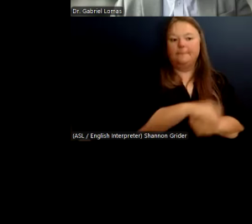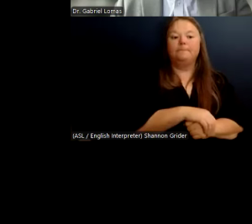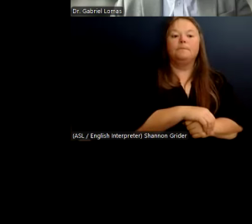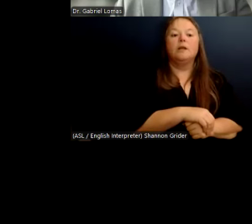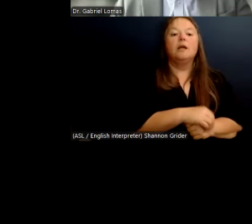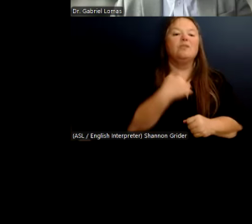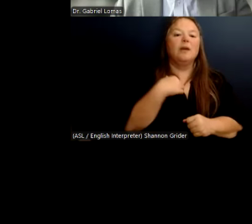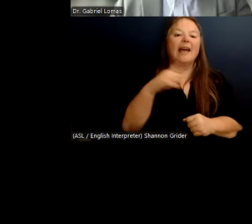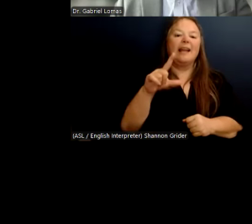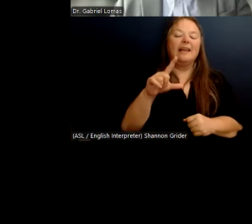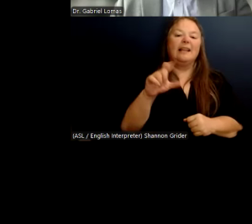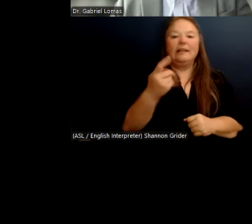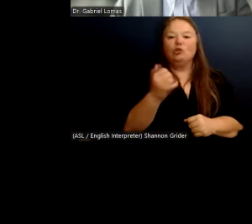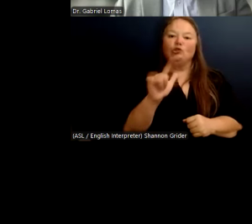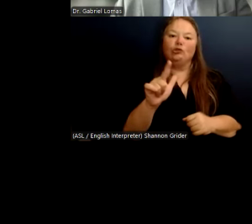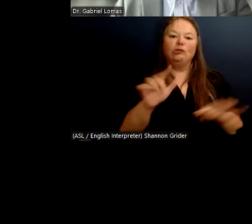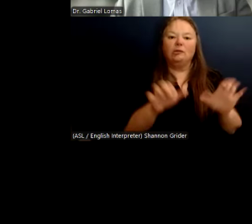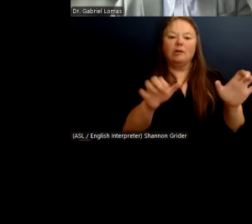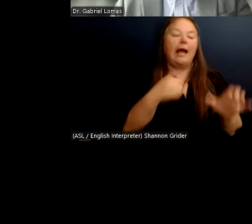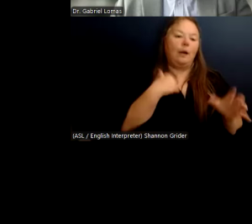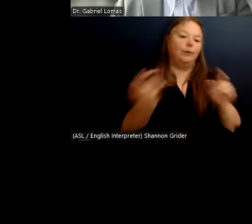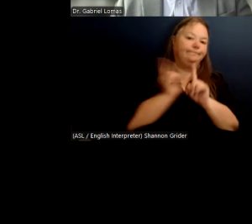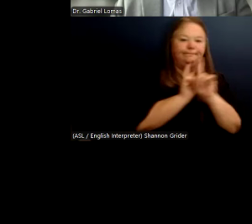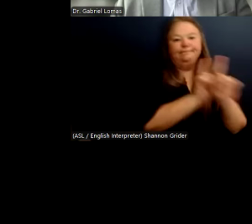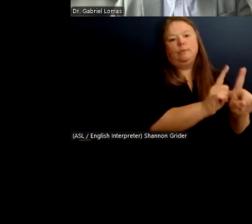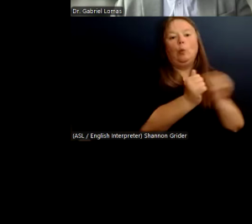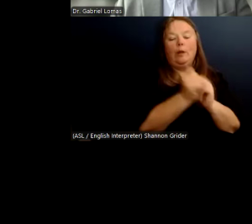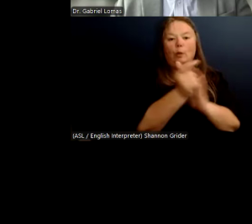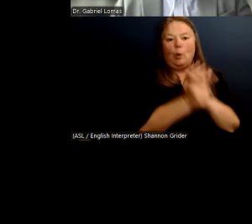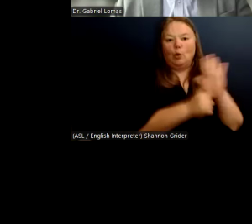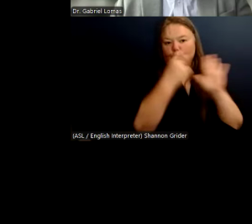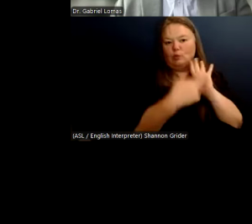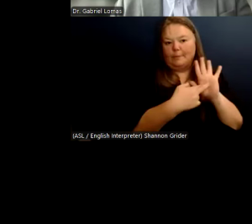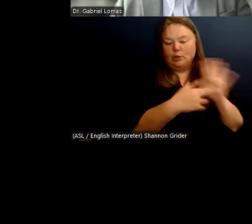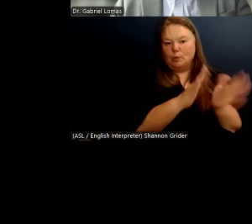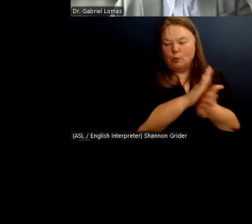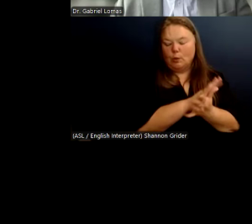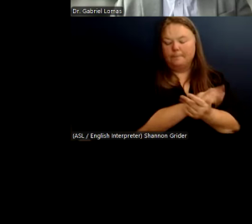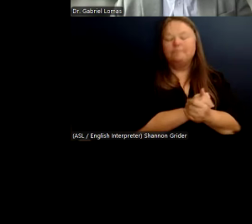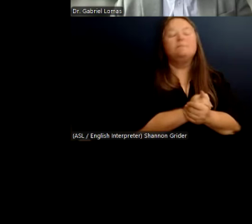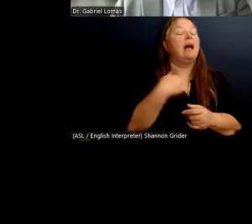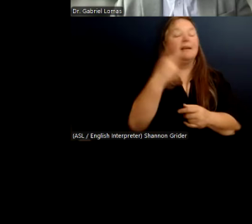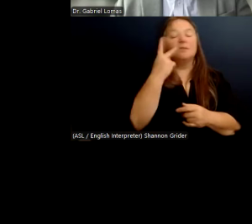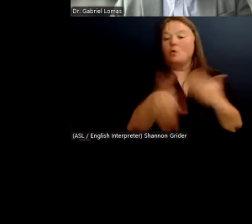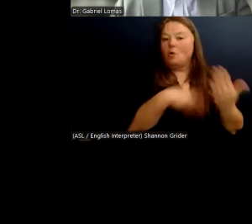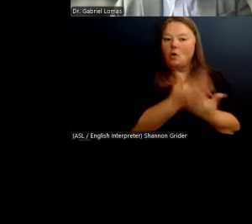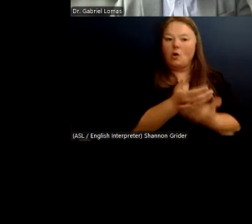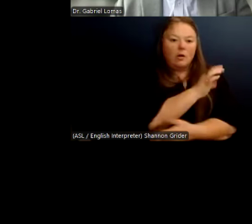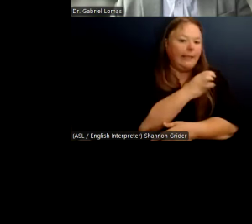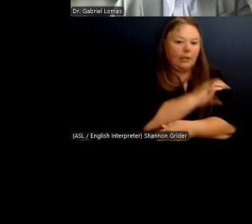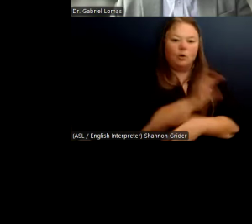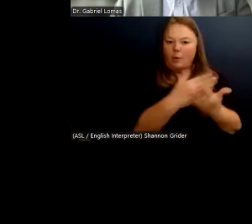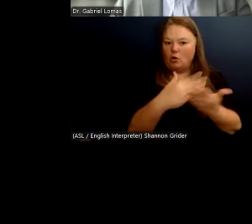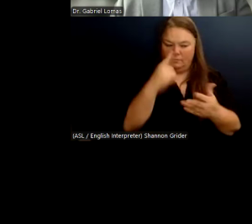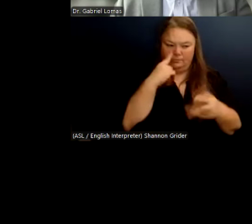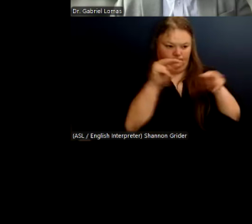kinds of actions, I would go with the lawyers to represent the school, and I oversaw all clinical aspects of the school. And one